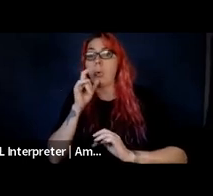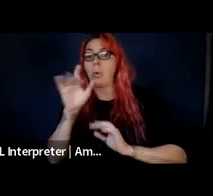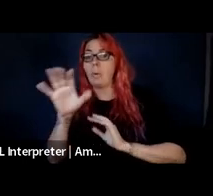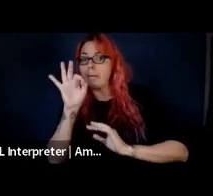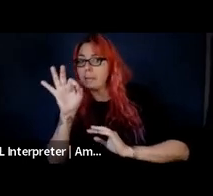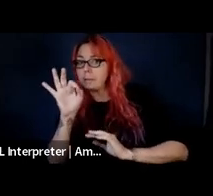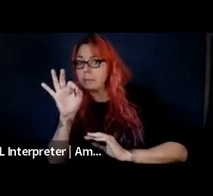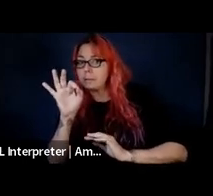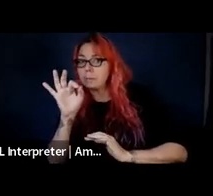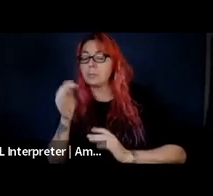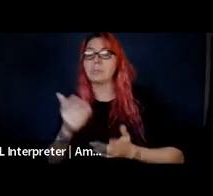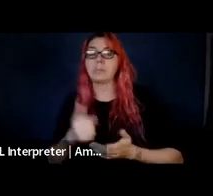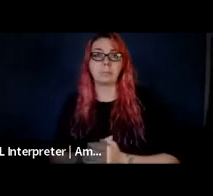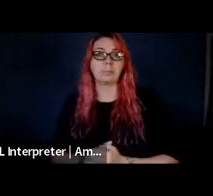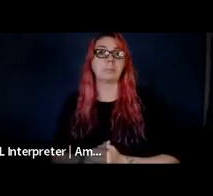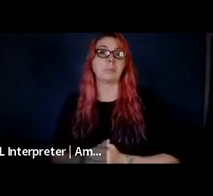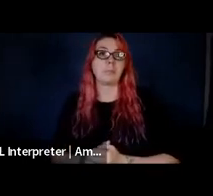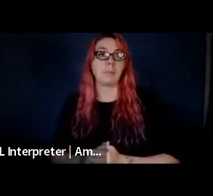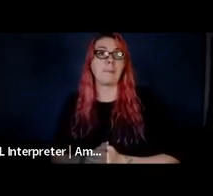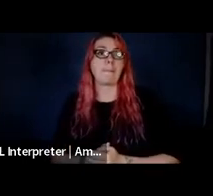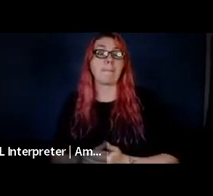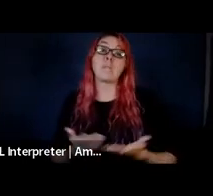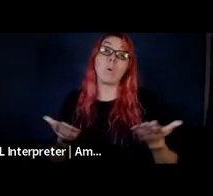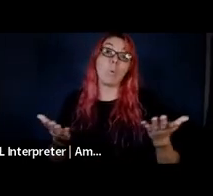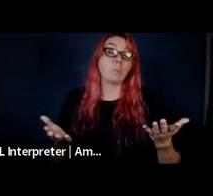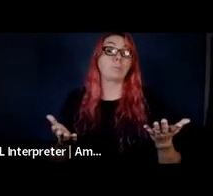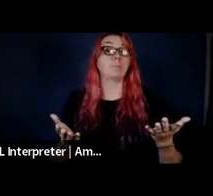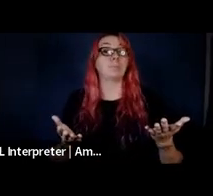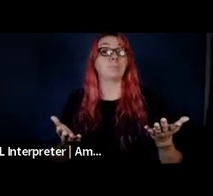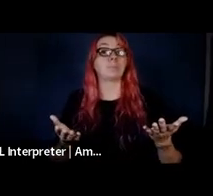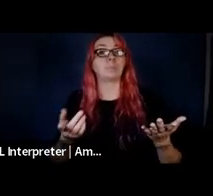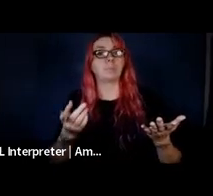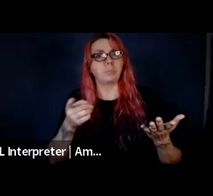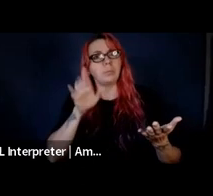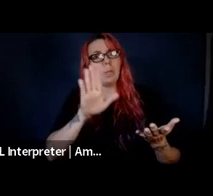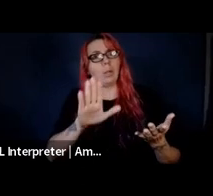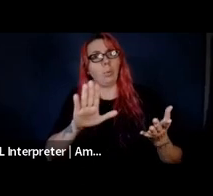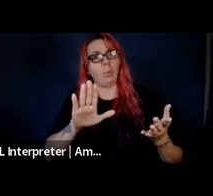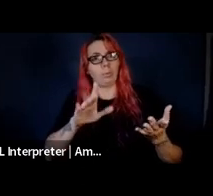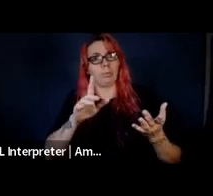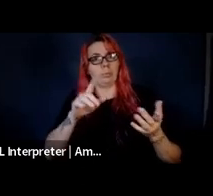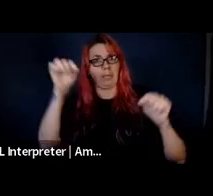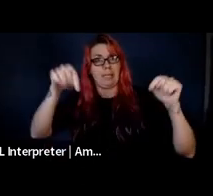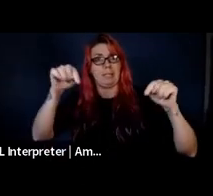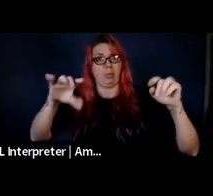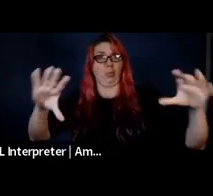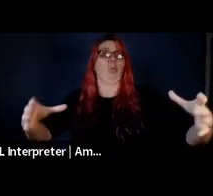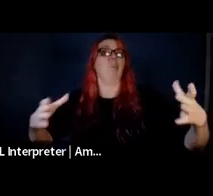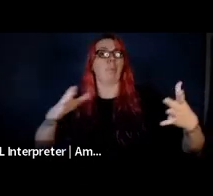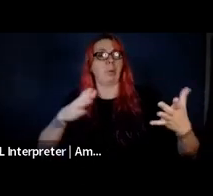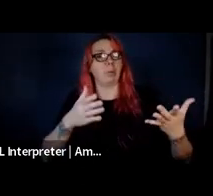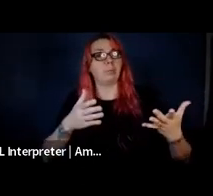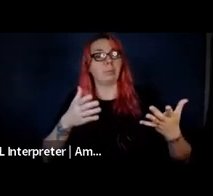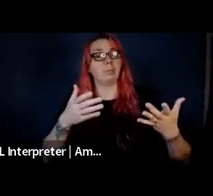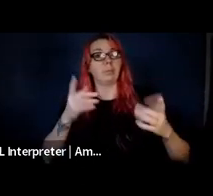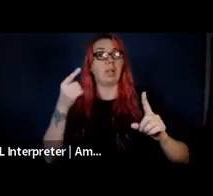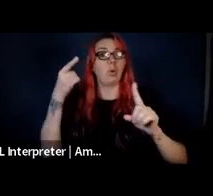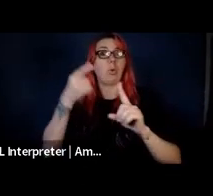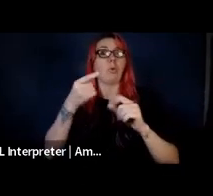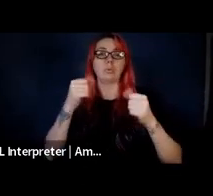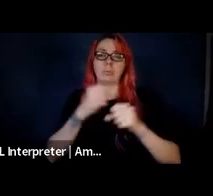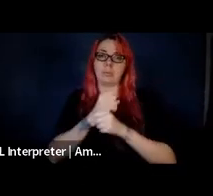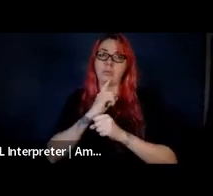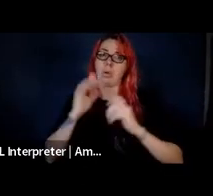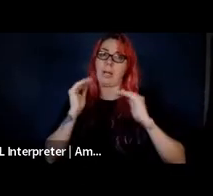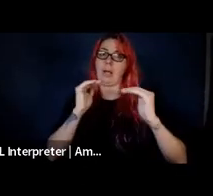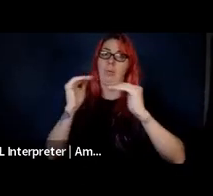again, what you're trying to work on, which is to make sure there is more equity in terms of how people experience the kinds of microaggressions that might experience even